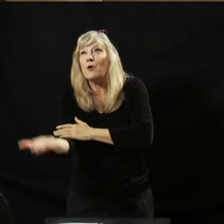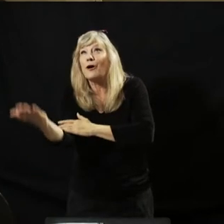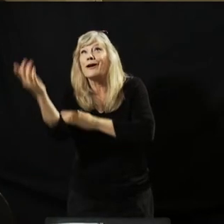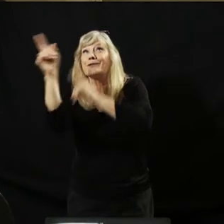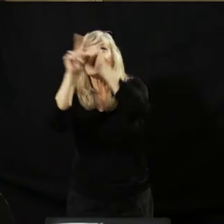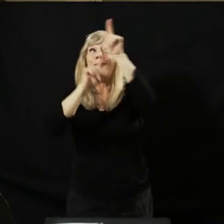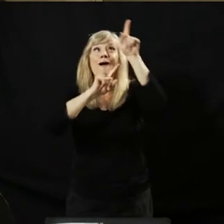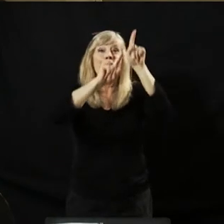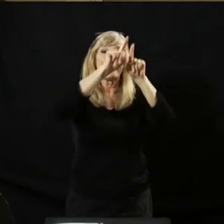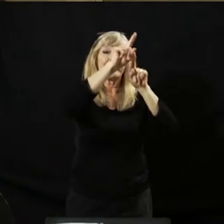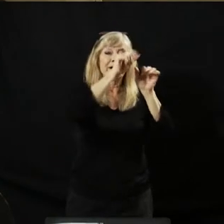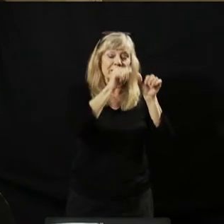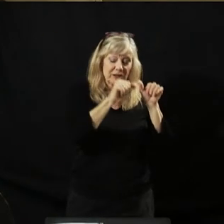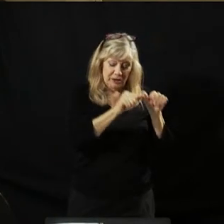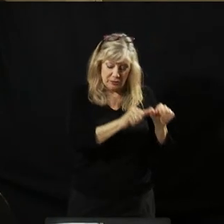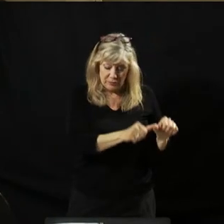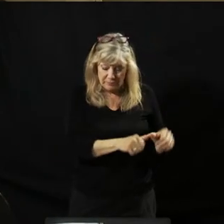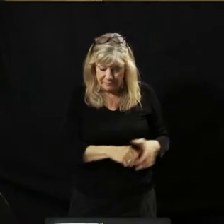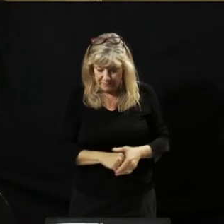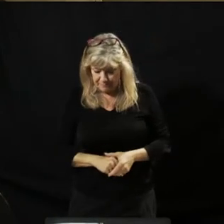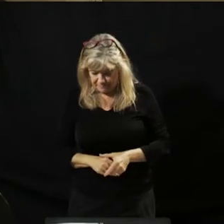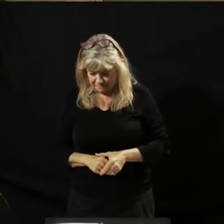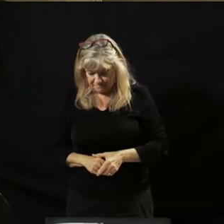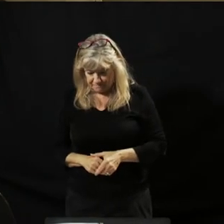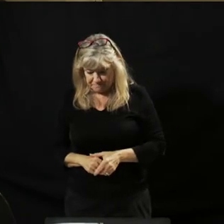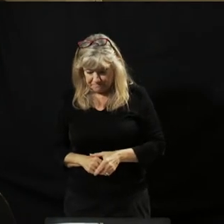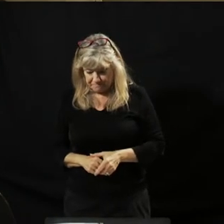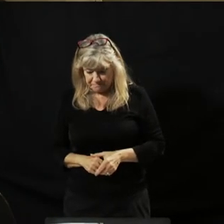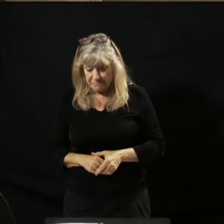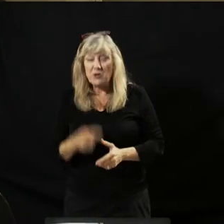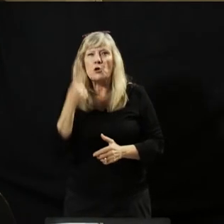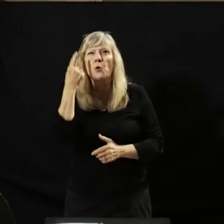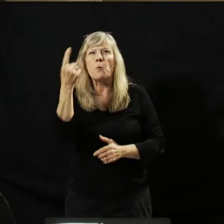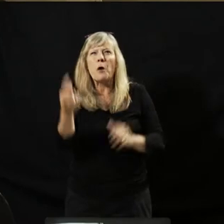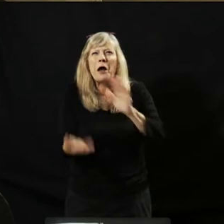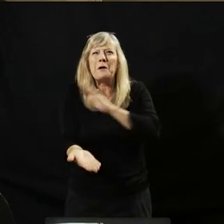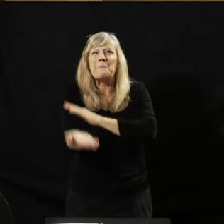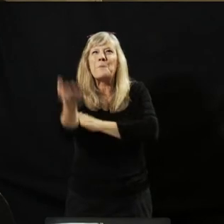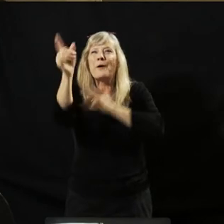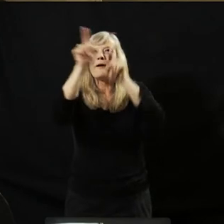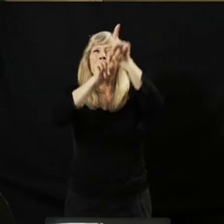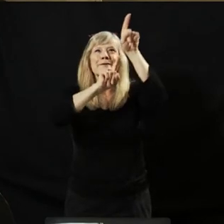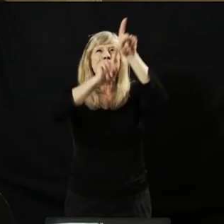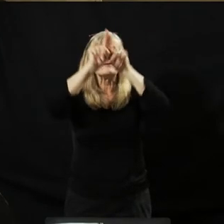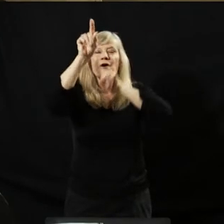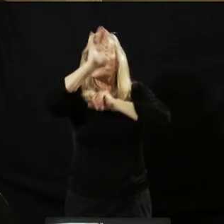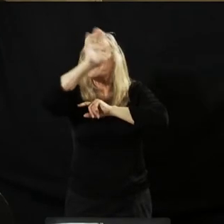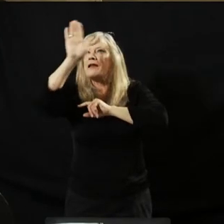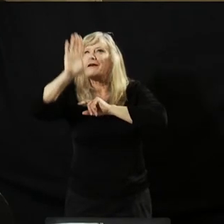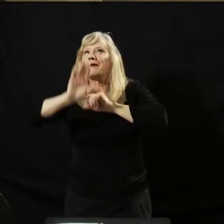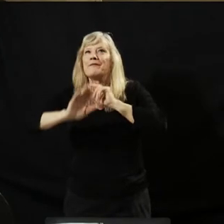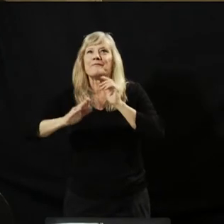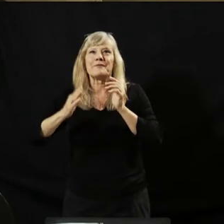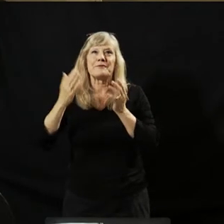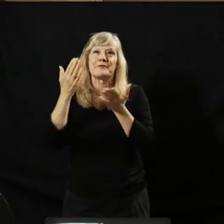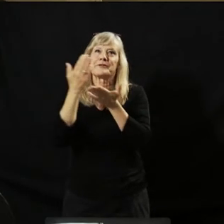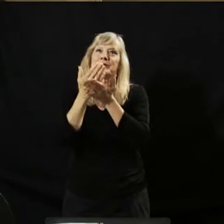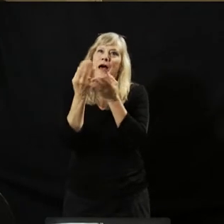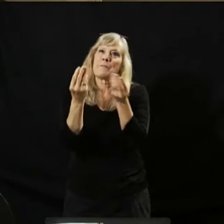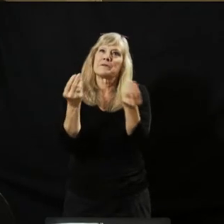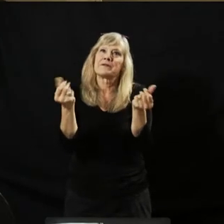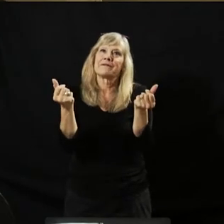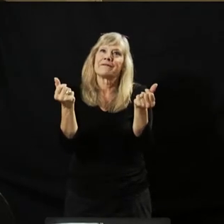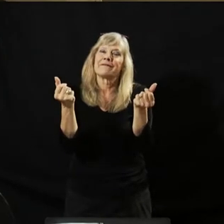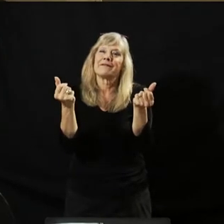star, the one morning star that never sets,